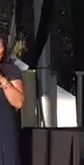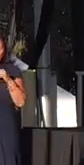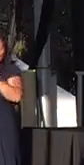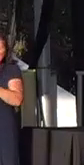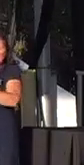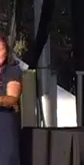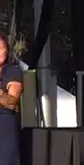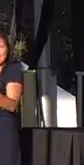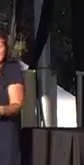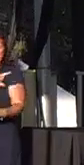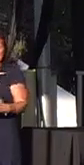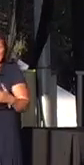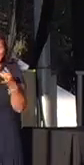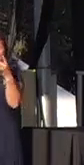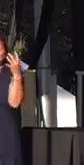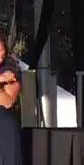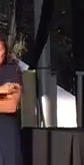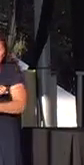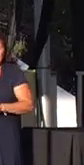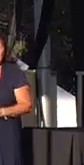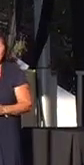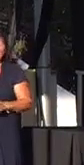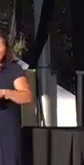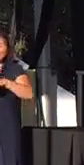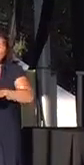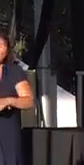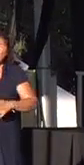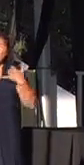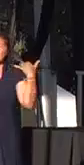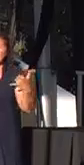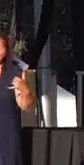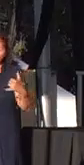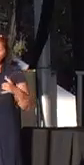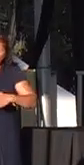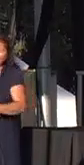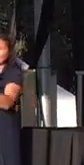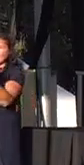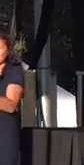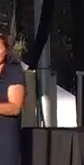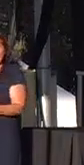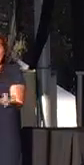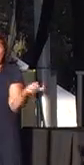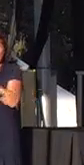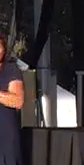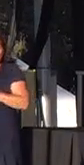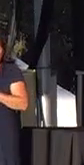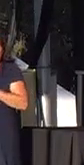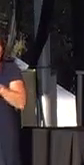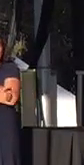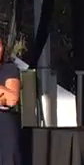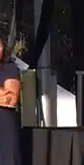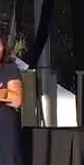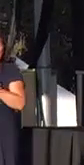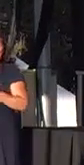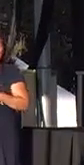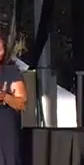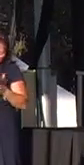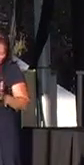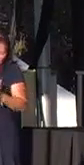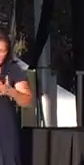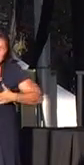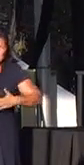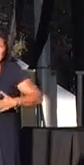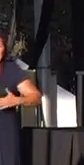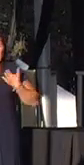police brutality. It's time for us to deal with gun reform in this country, and if it counts every breath on our